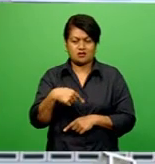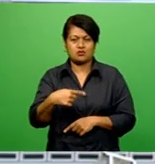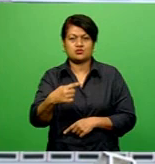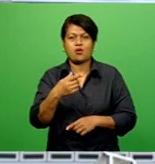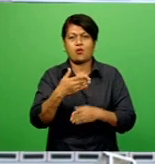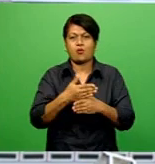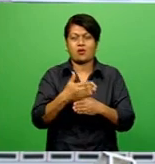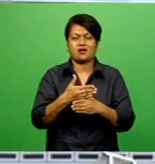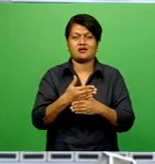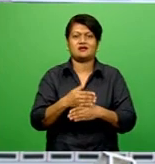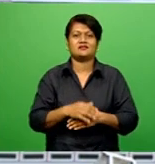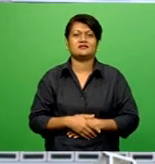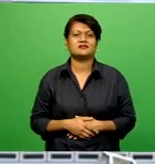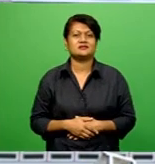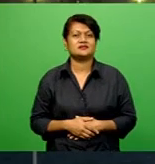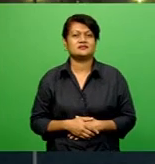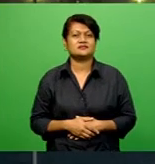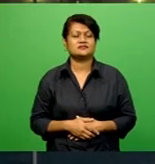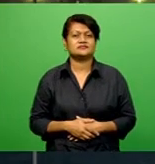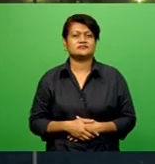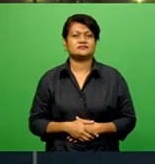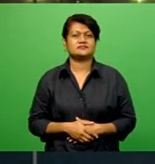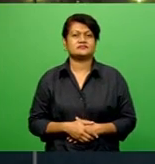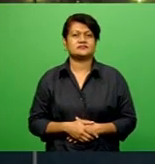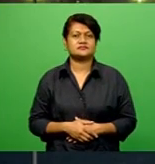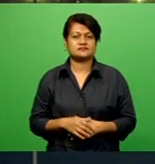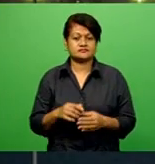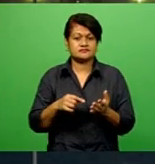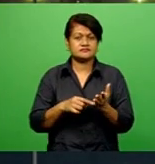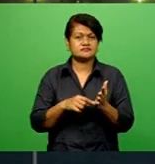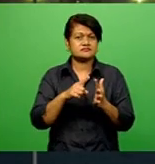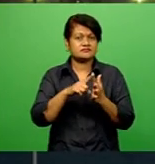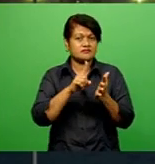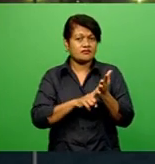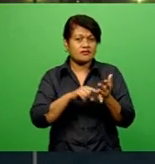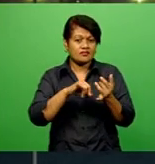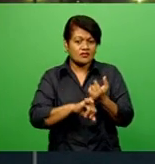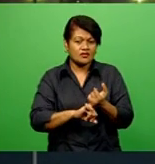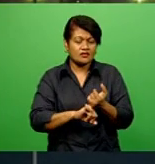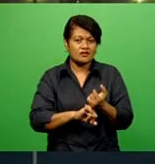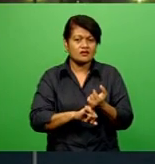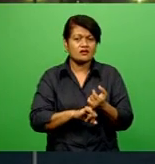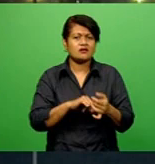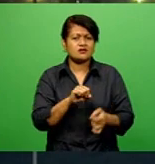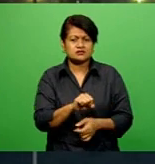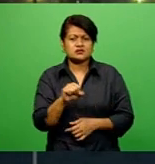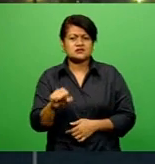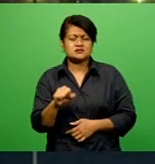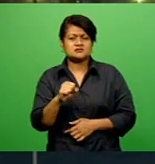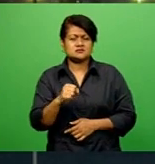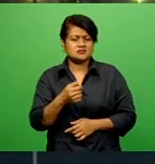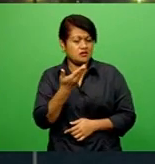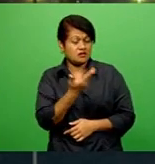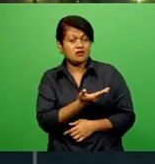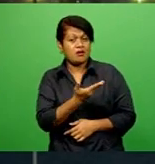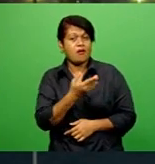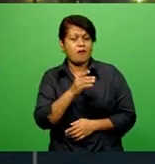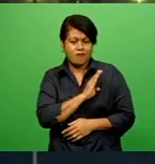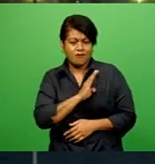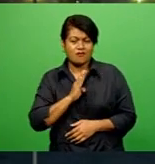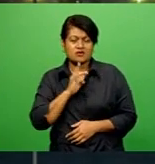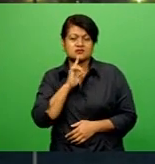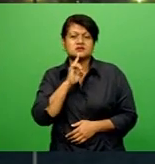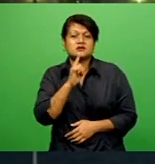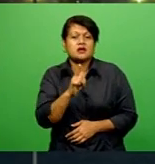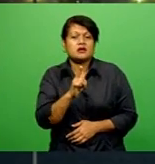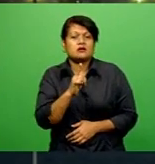Kritika Kumar, FBC News. The Tertiary Scholarship and Loans Board and its chief executive have been directed